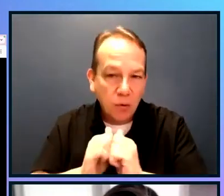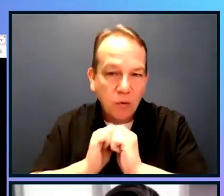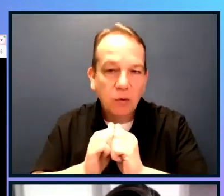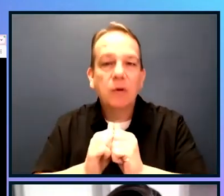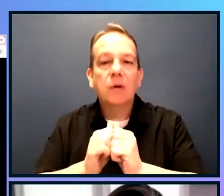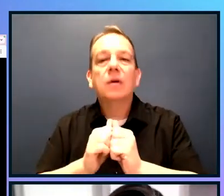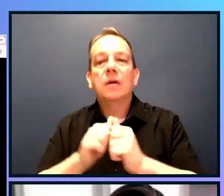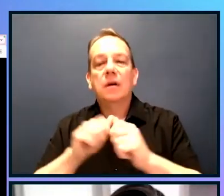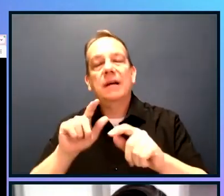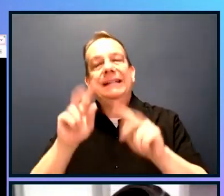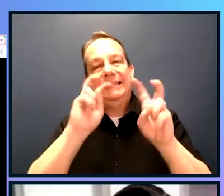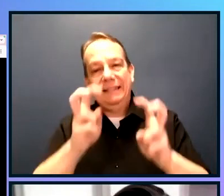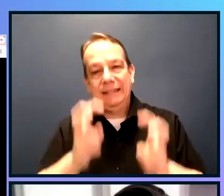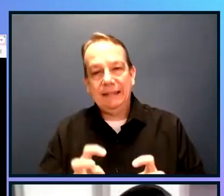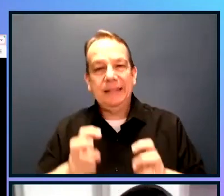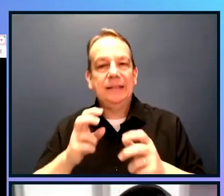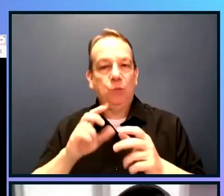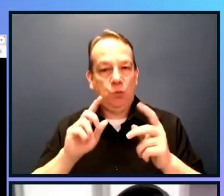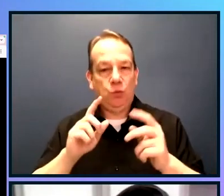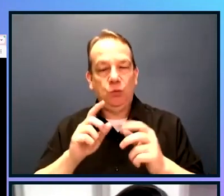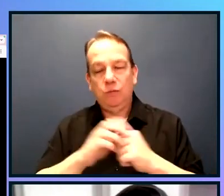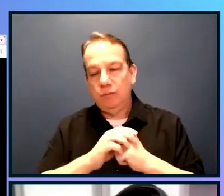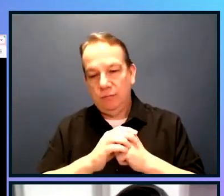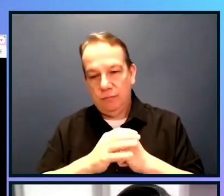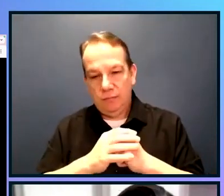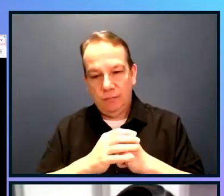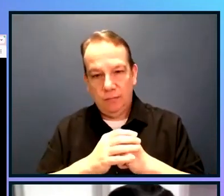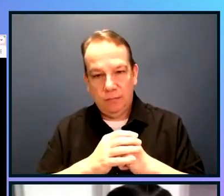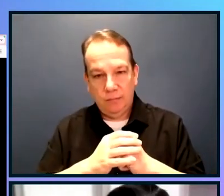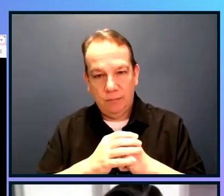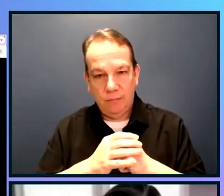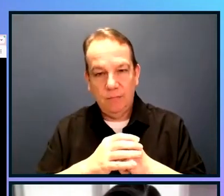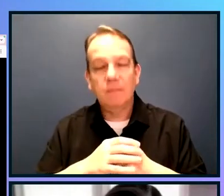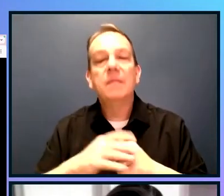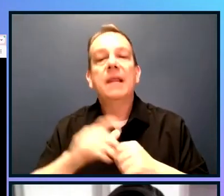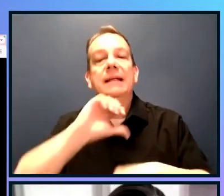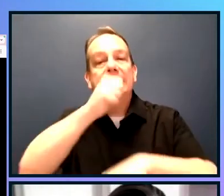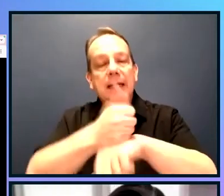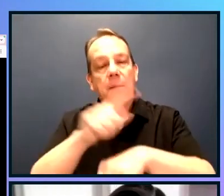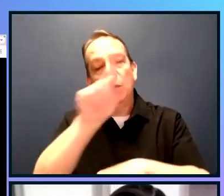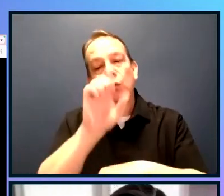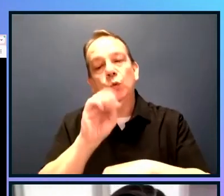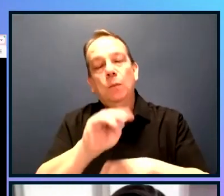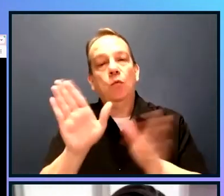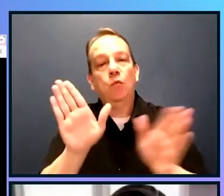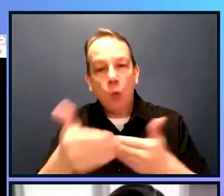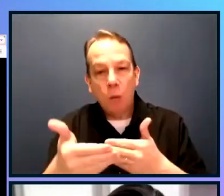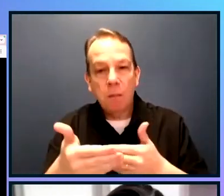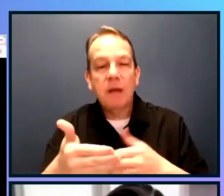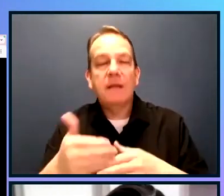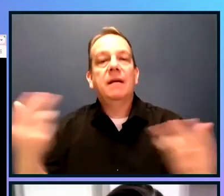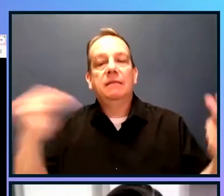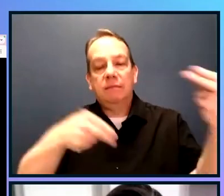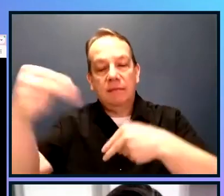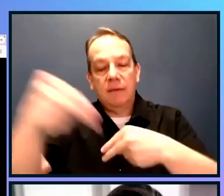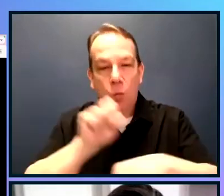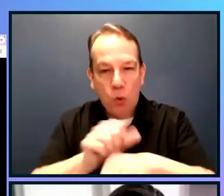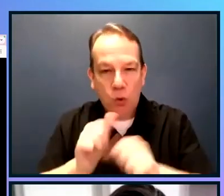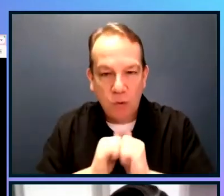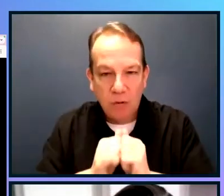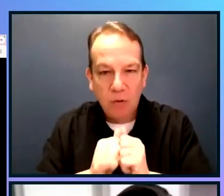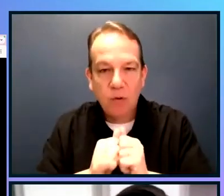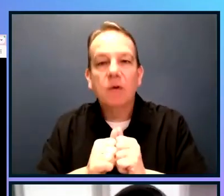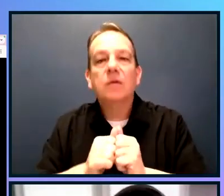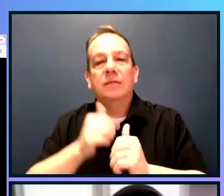of issues. We will set up a Zoom room so that they can jump in and be together and go through the bike bash